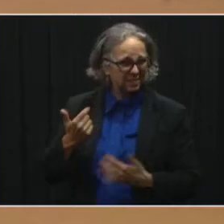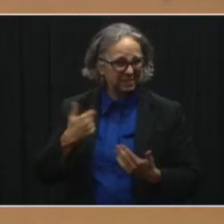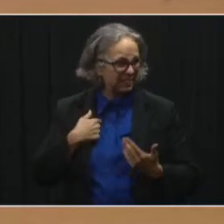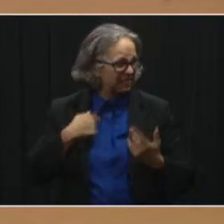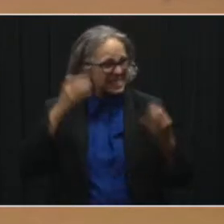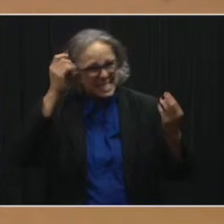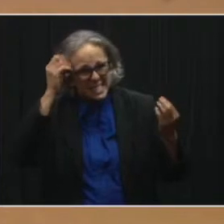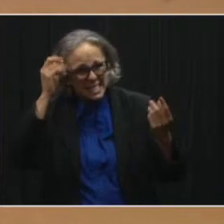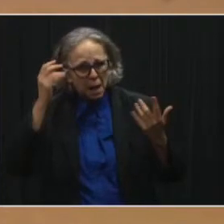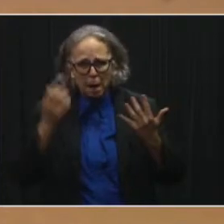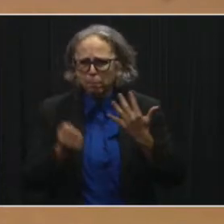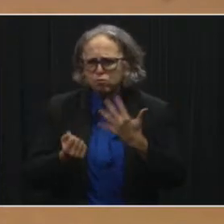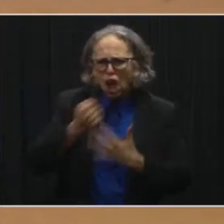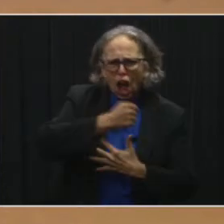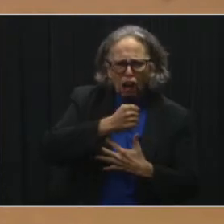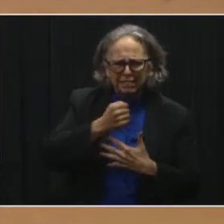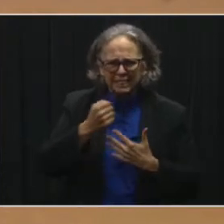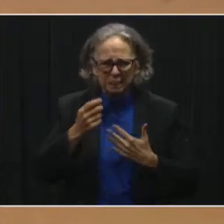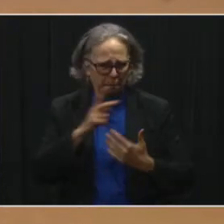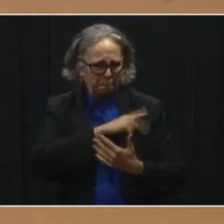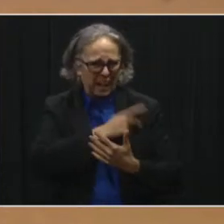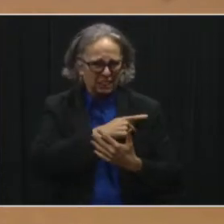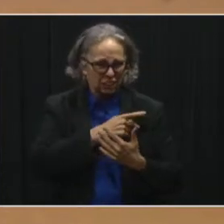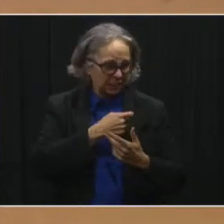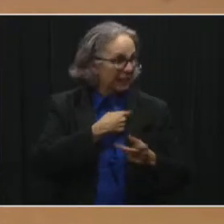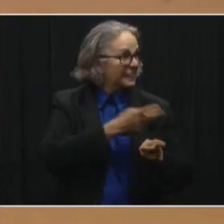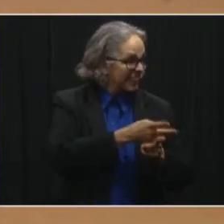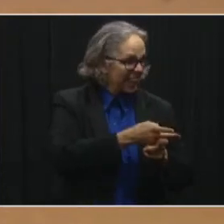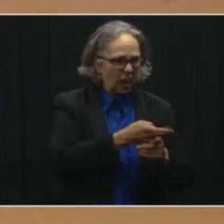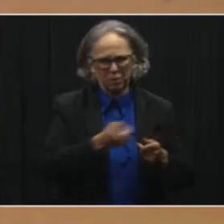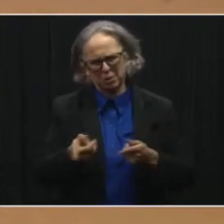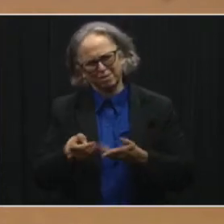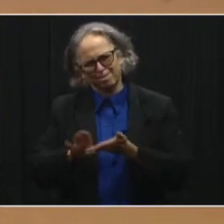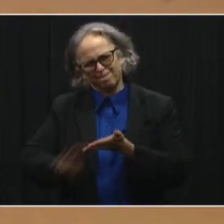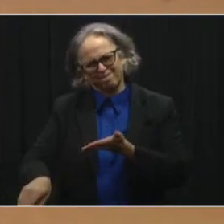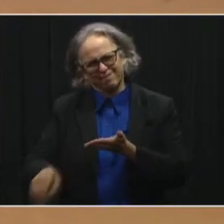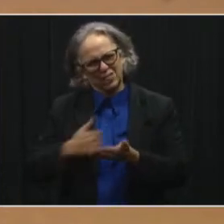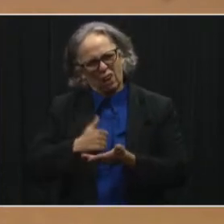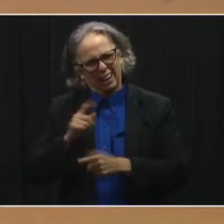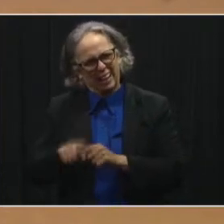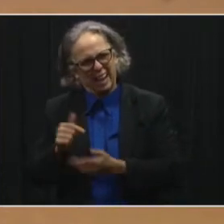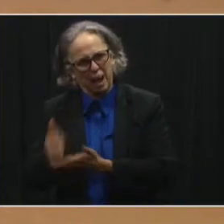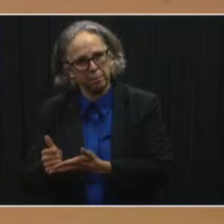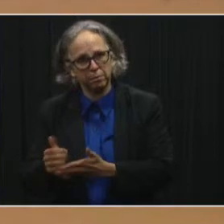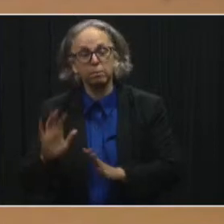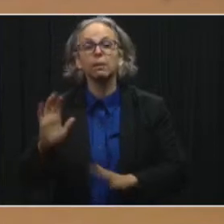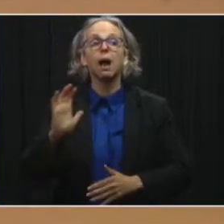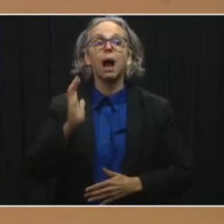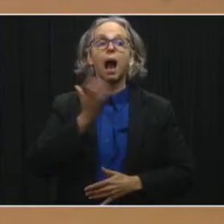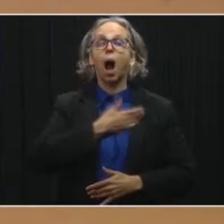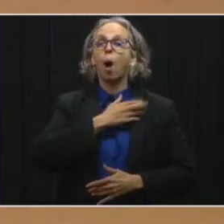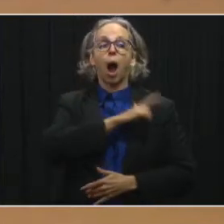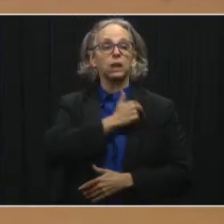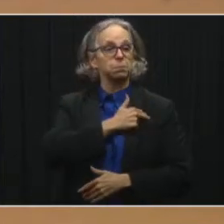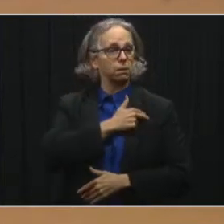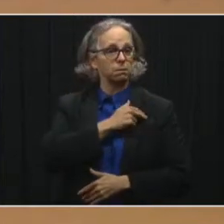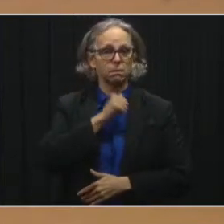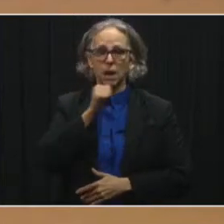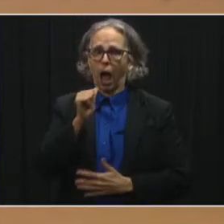patients away or not treating patients. In our facility, that is not an option. We haven't brought that to the table. If